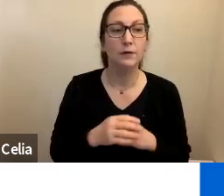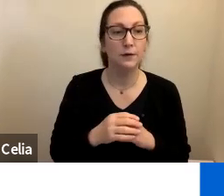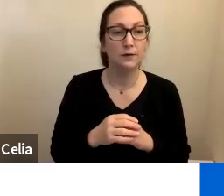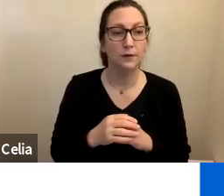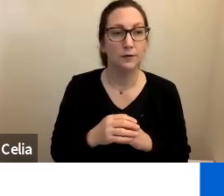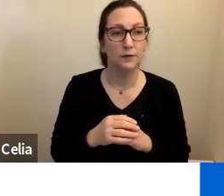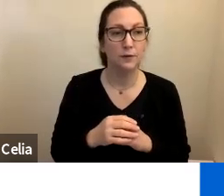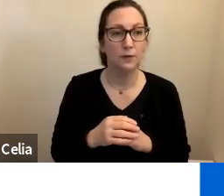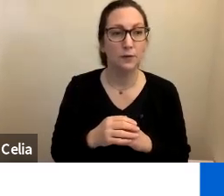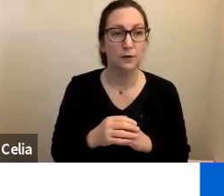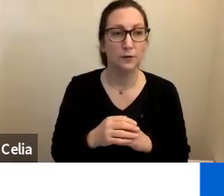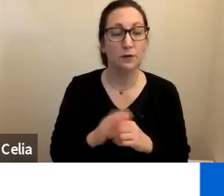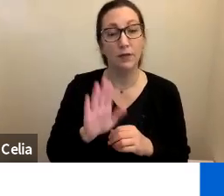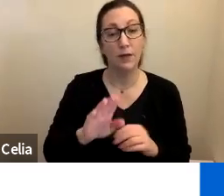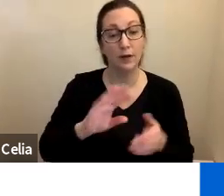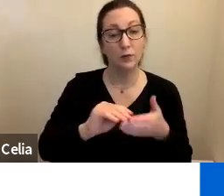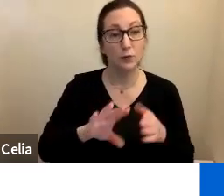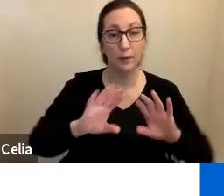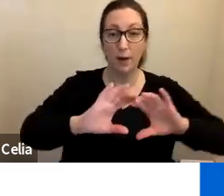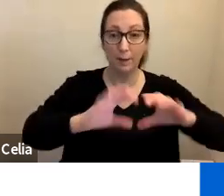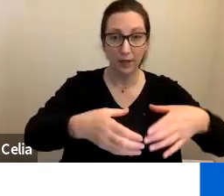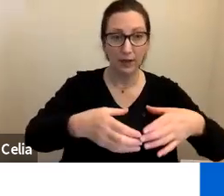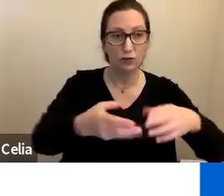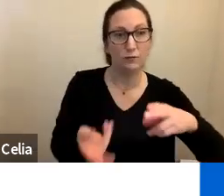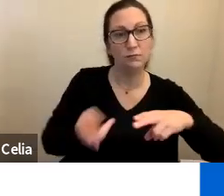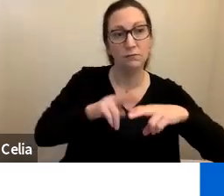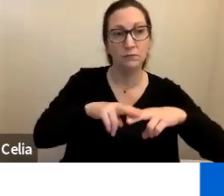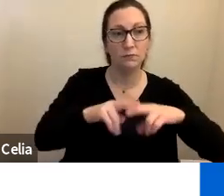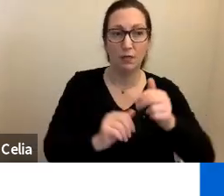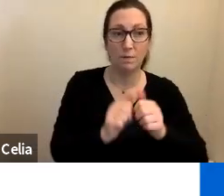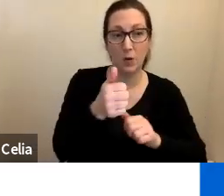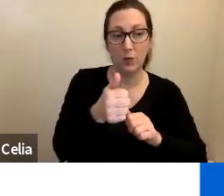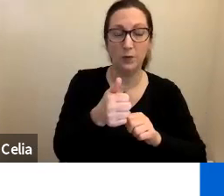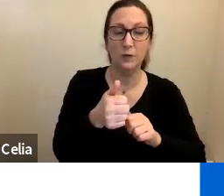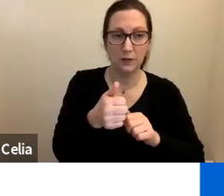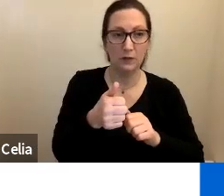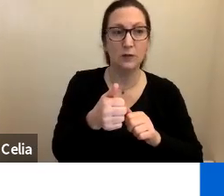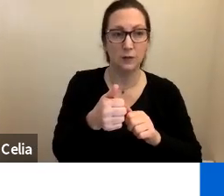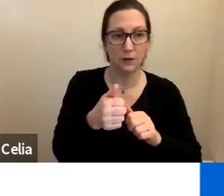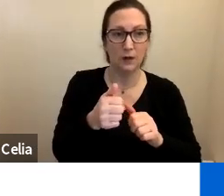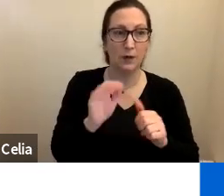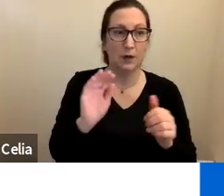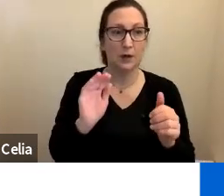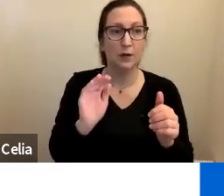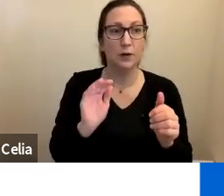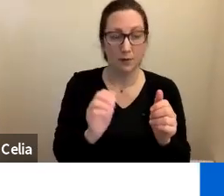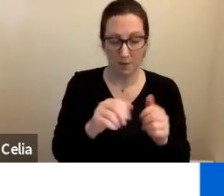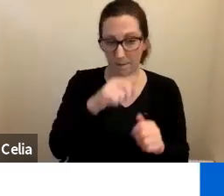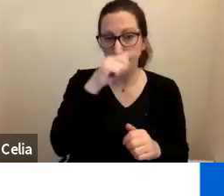that their student population increased the most among their Black student